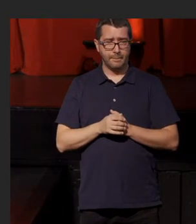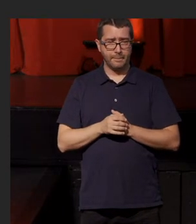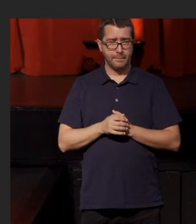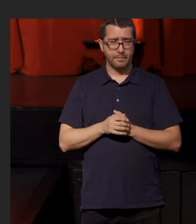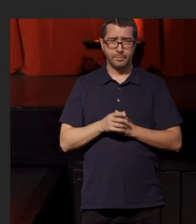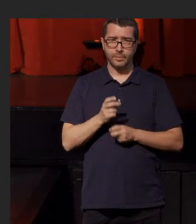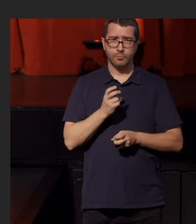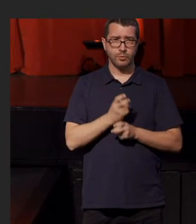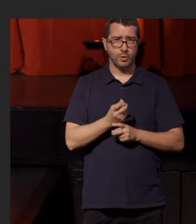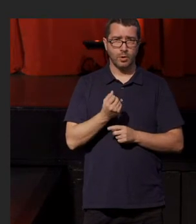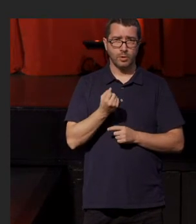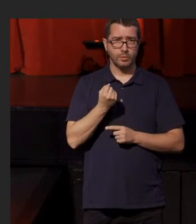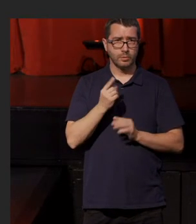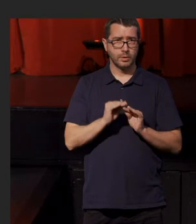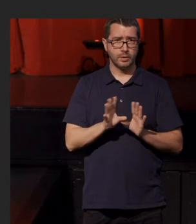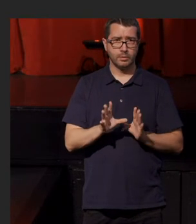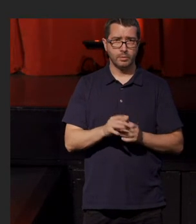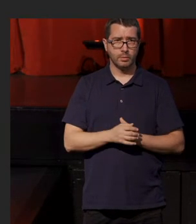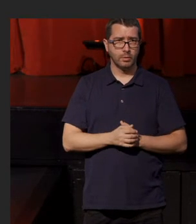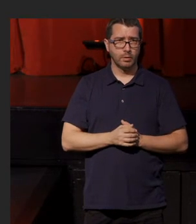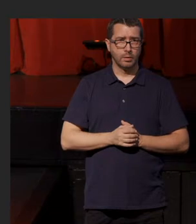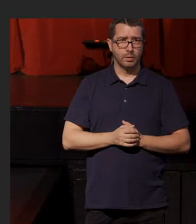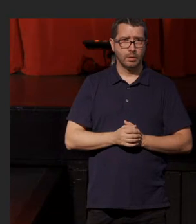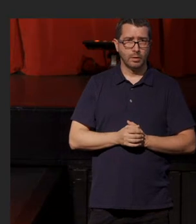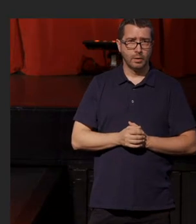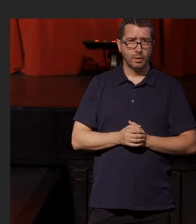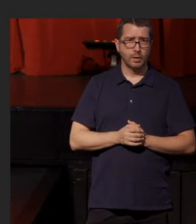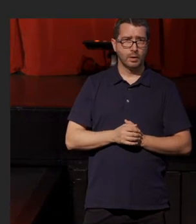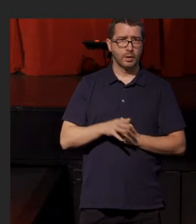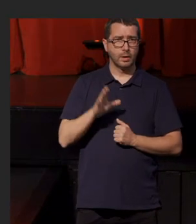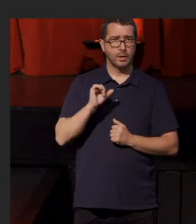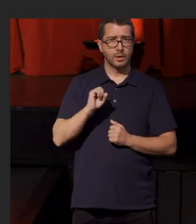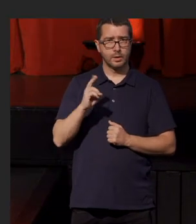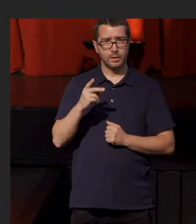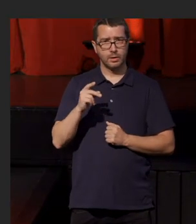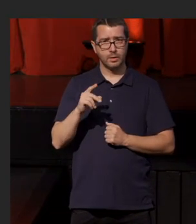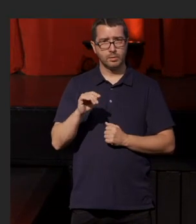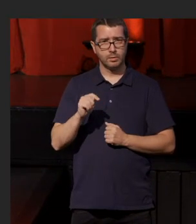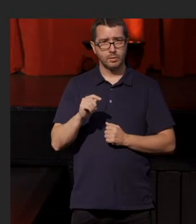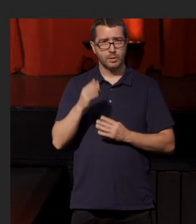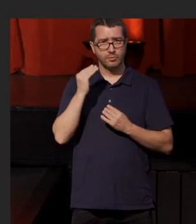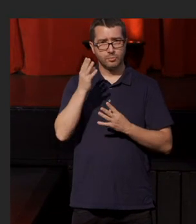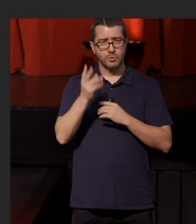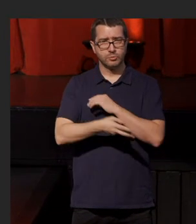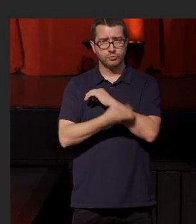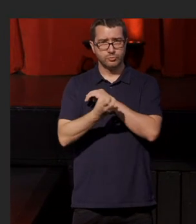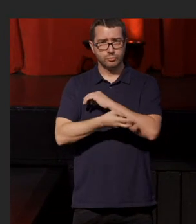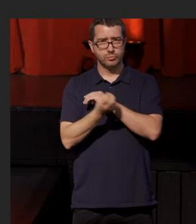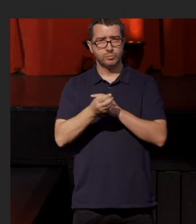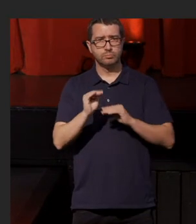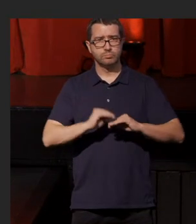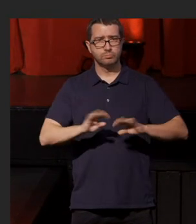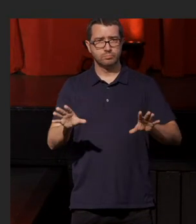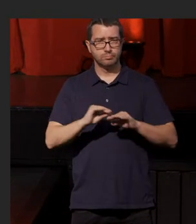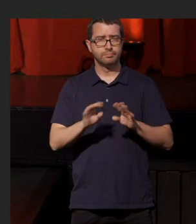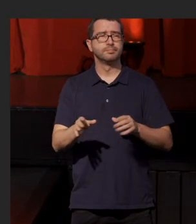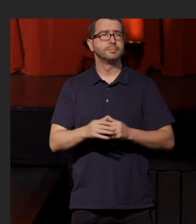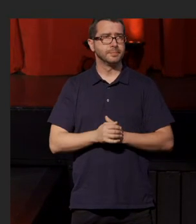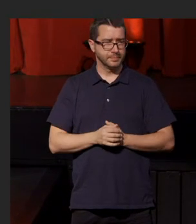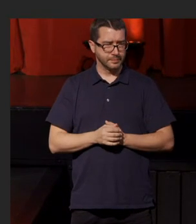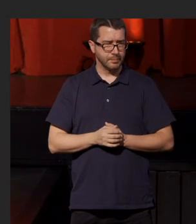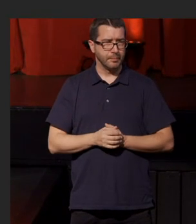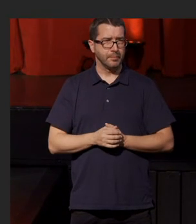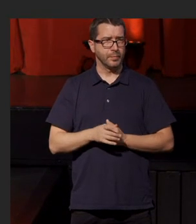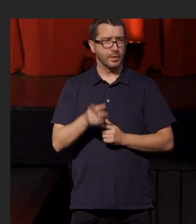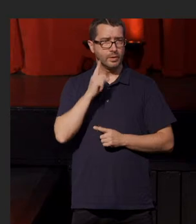the American, gullible American press, U.S. press, changed the media agenda by changing the topics on which it focused